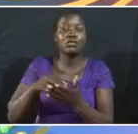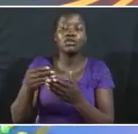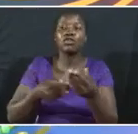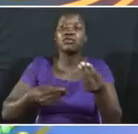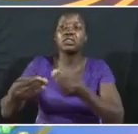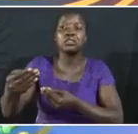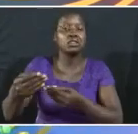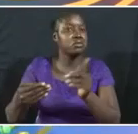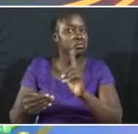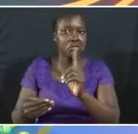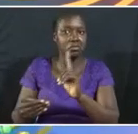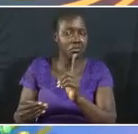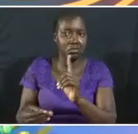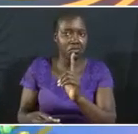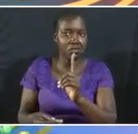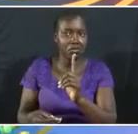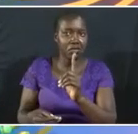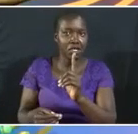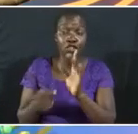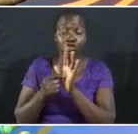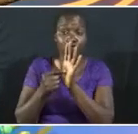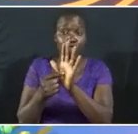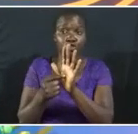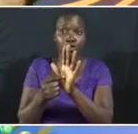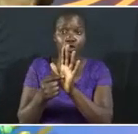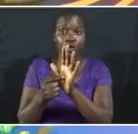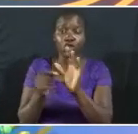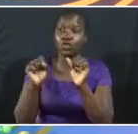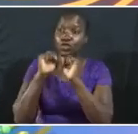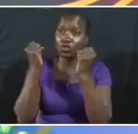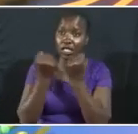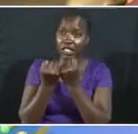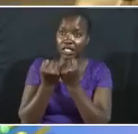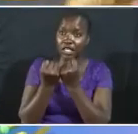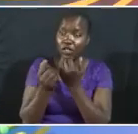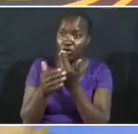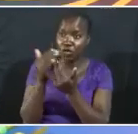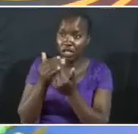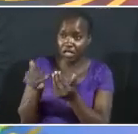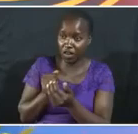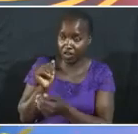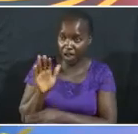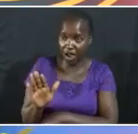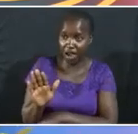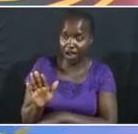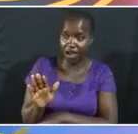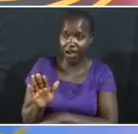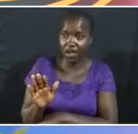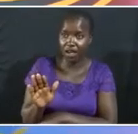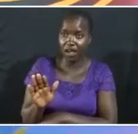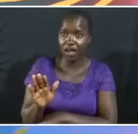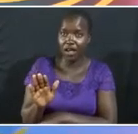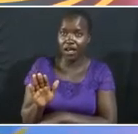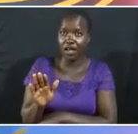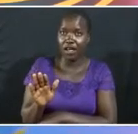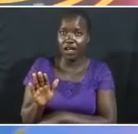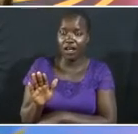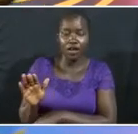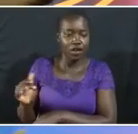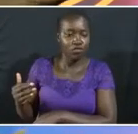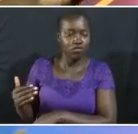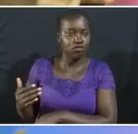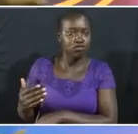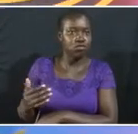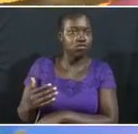exchange for a girl. It's to show society you can take care of a people. And if you didn't have it, you had to work